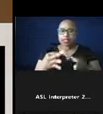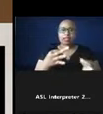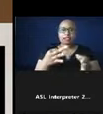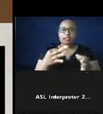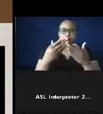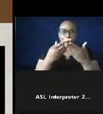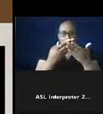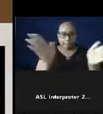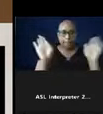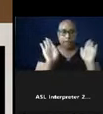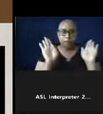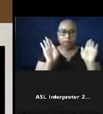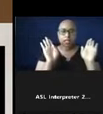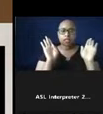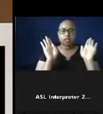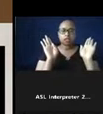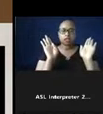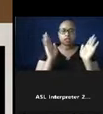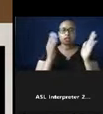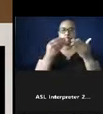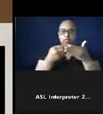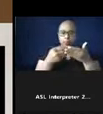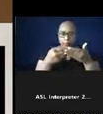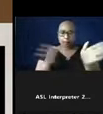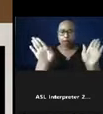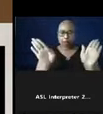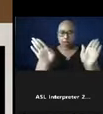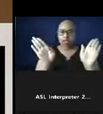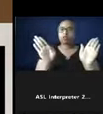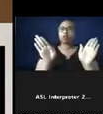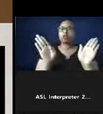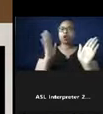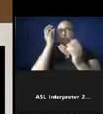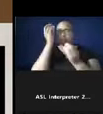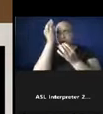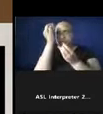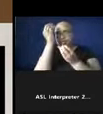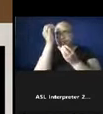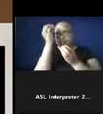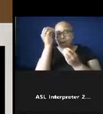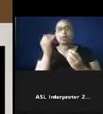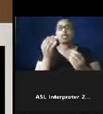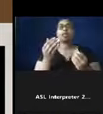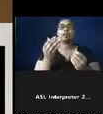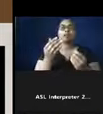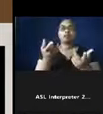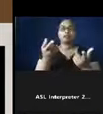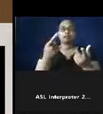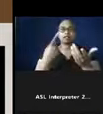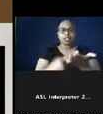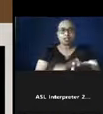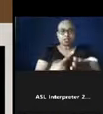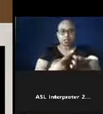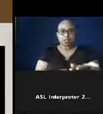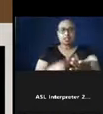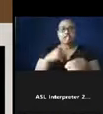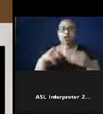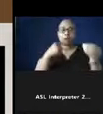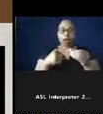description of what an RFEI is. So it's a public brainstorming session about future uses,